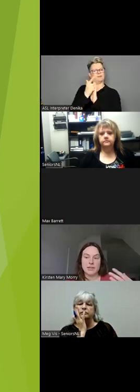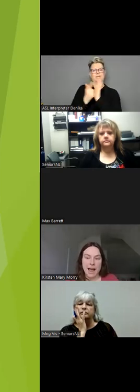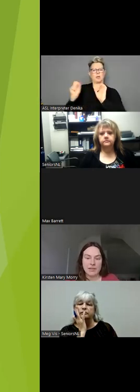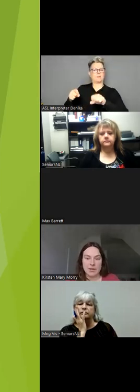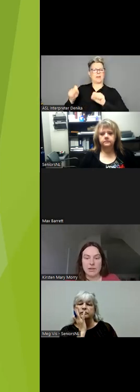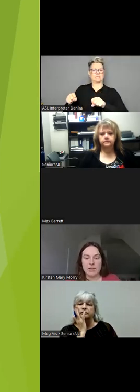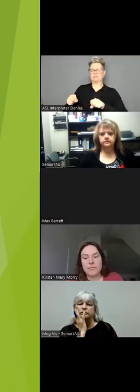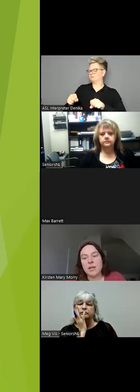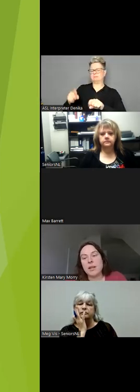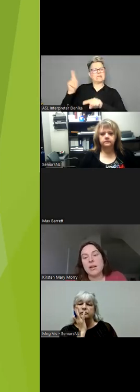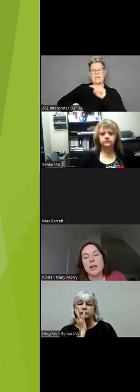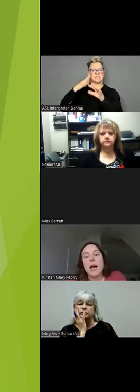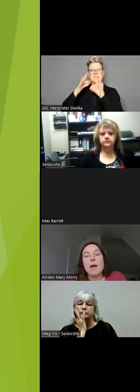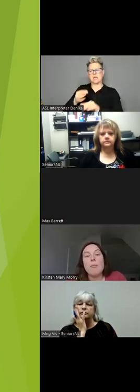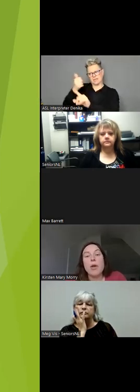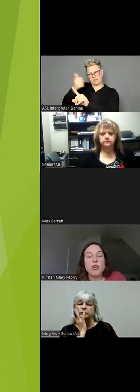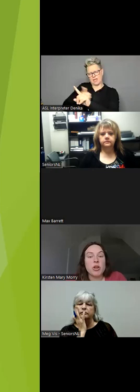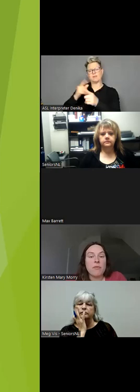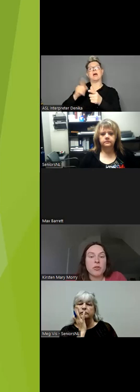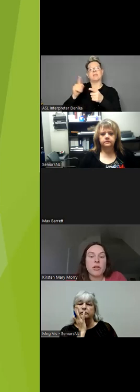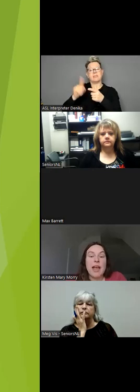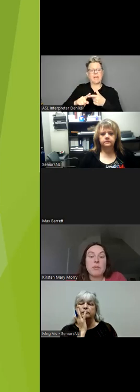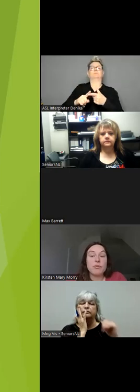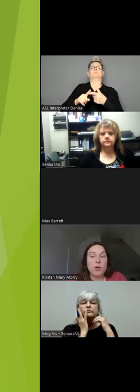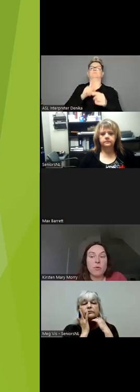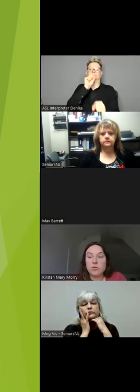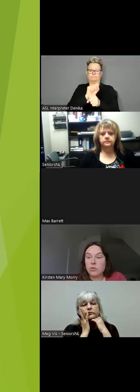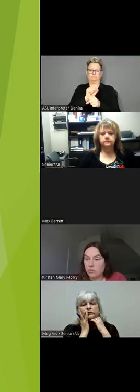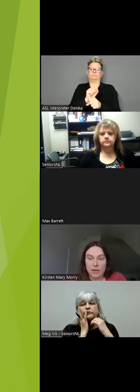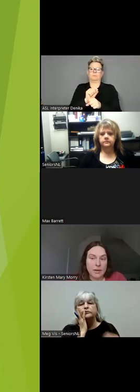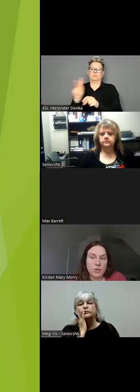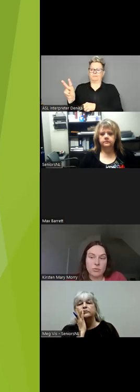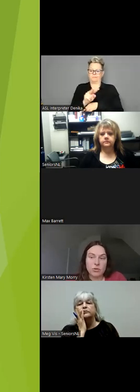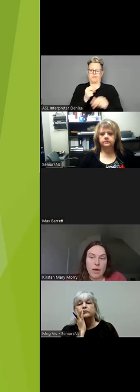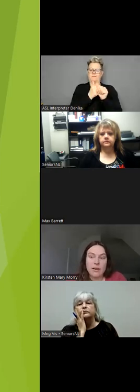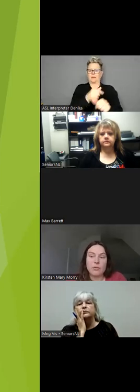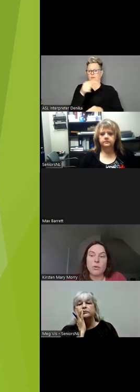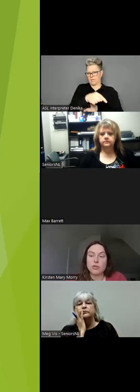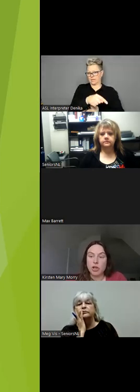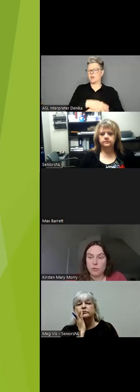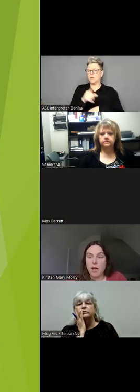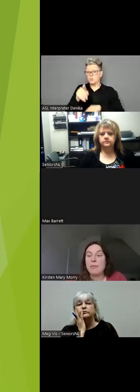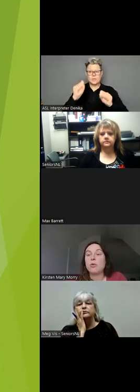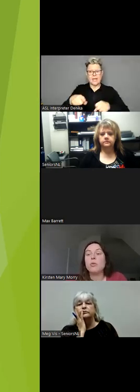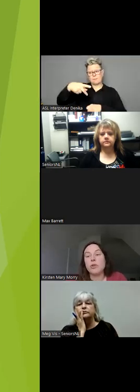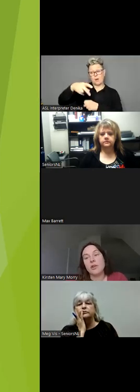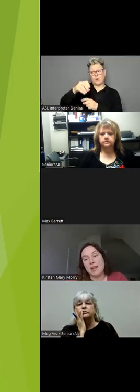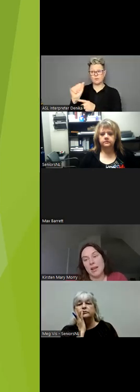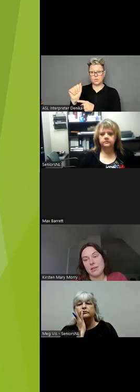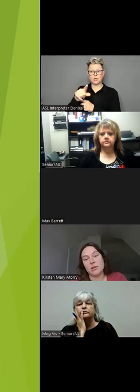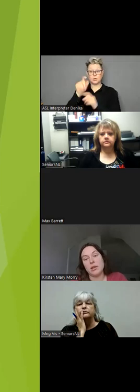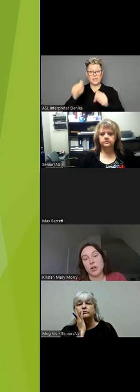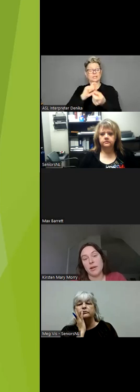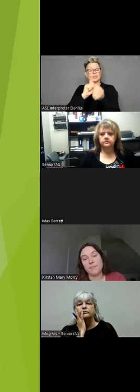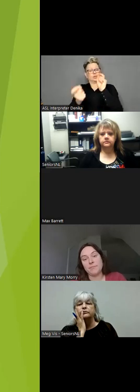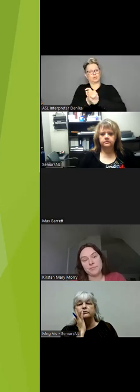document gets activated. An enduring power of attorney can be revoked. You are allowed to do that if you want to change your mind about who you're naming